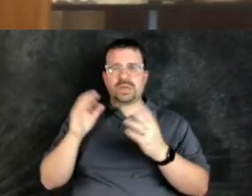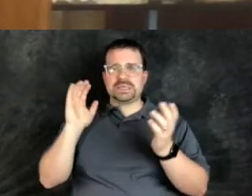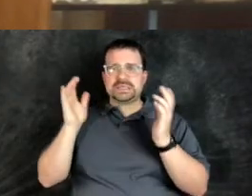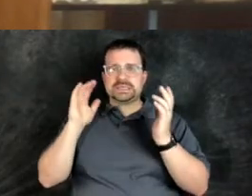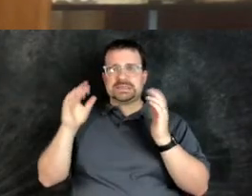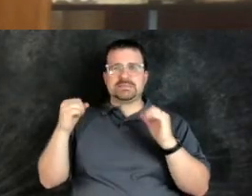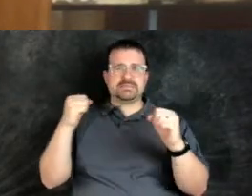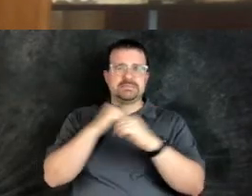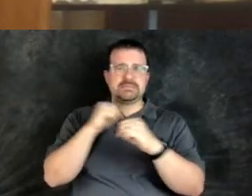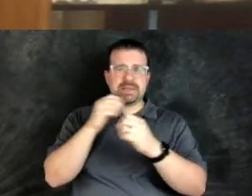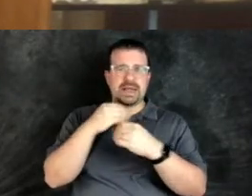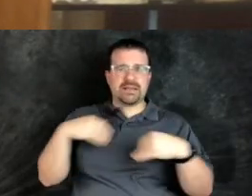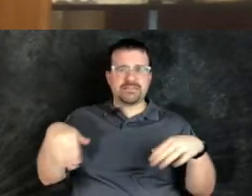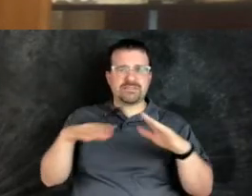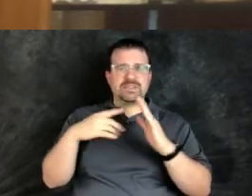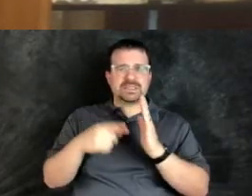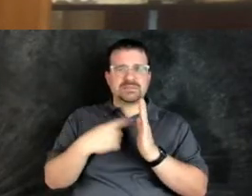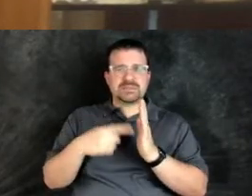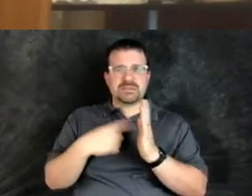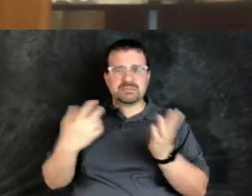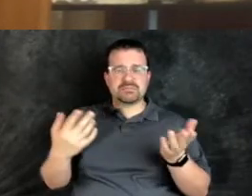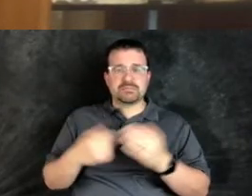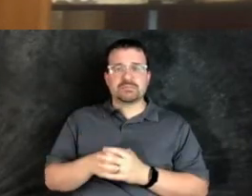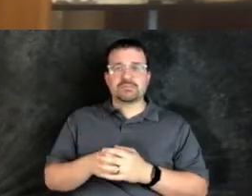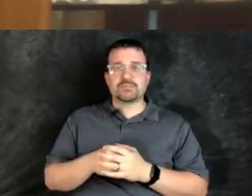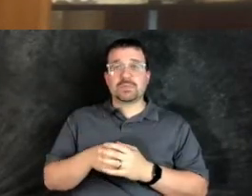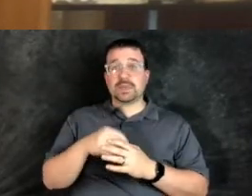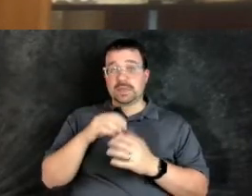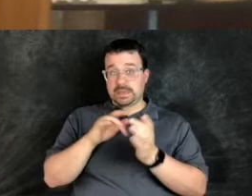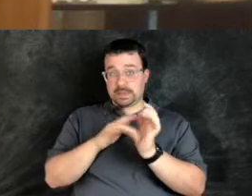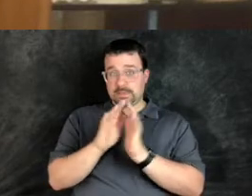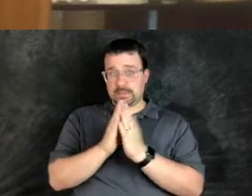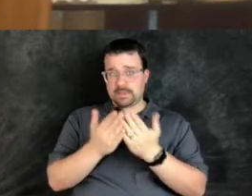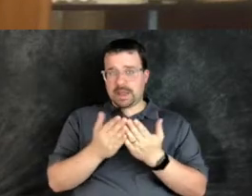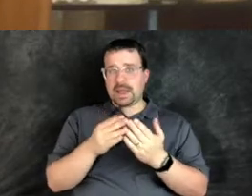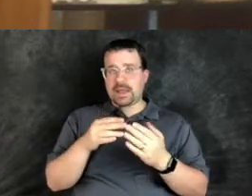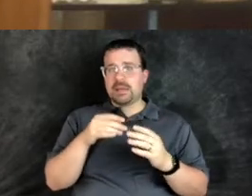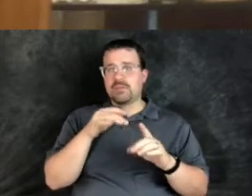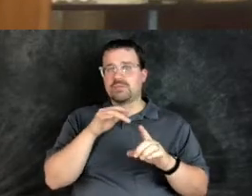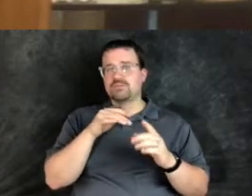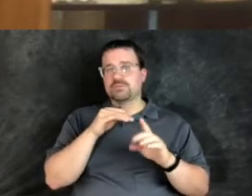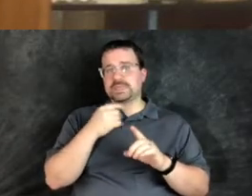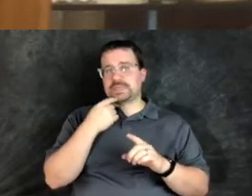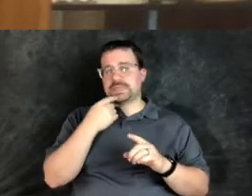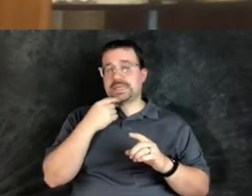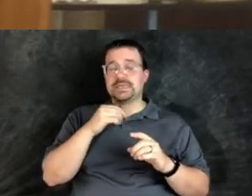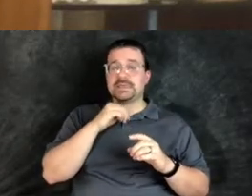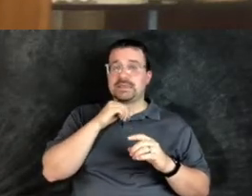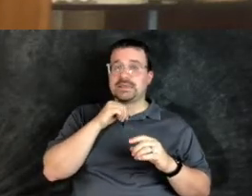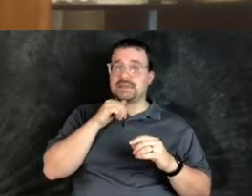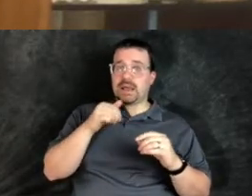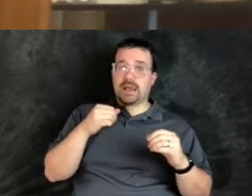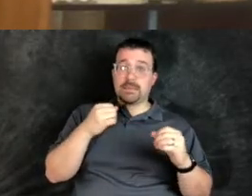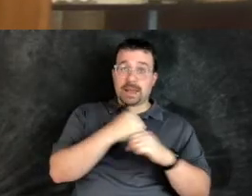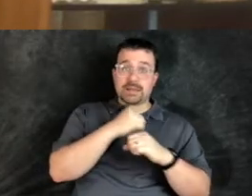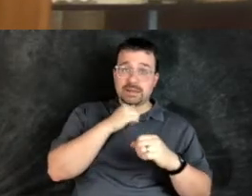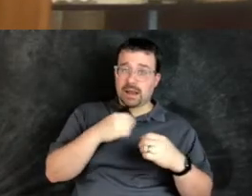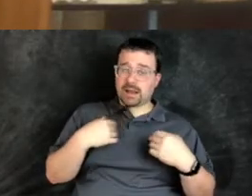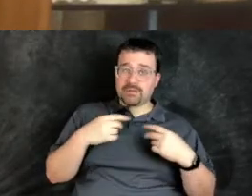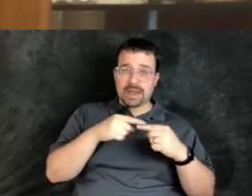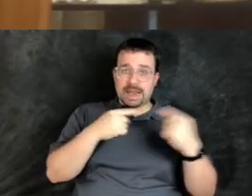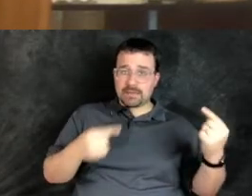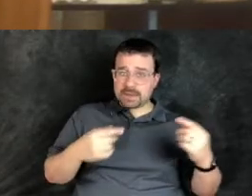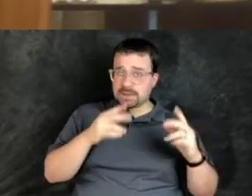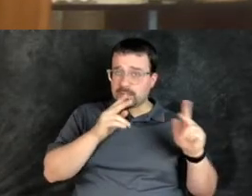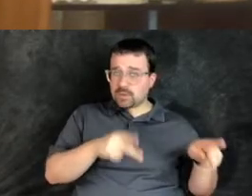battlefield at times. The author of Ephesians reminds us that our battle is not against enemies of the flesh, but against the powers